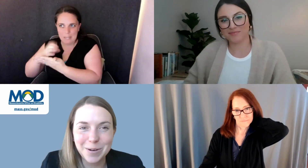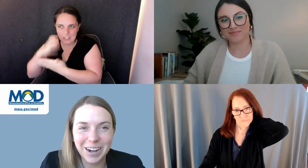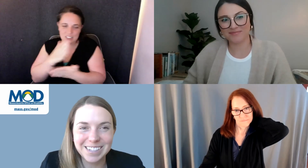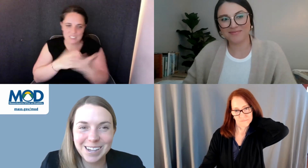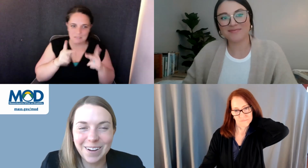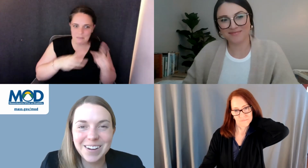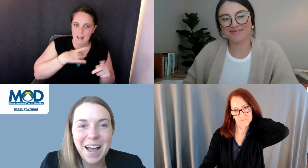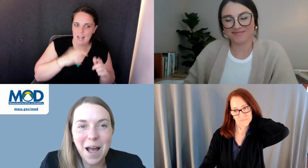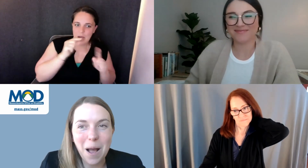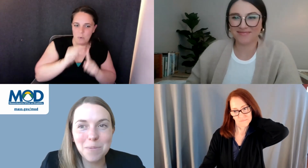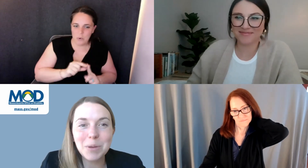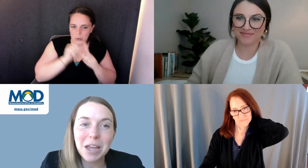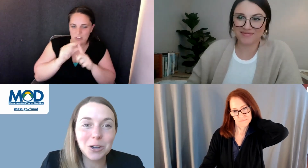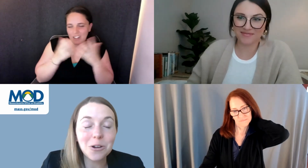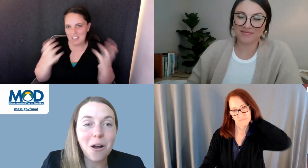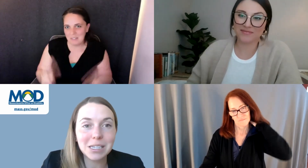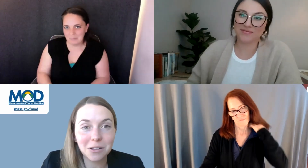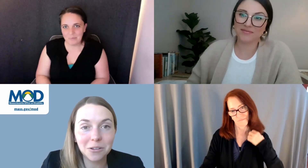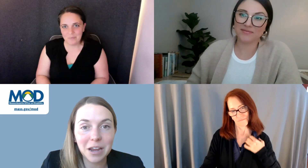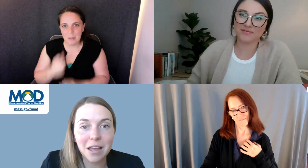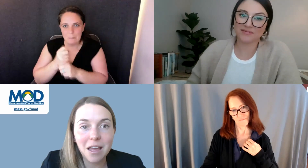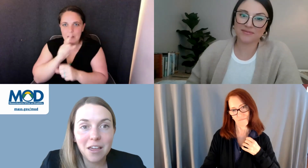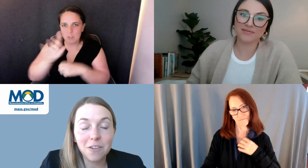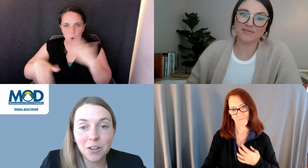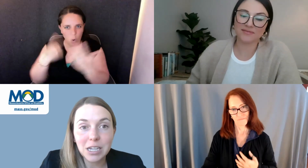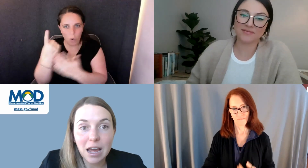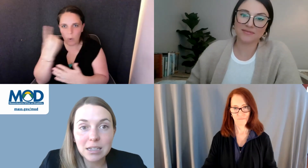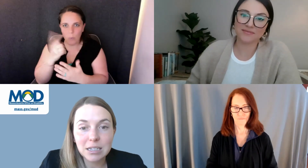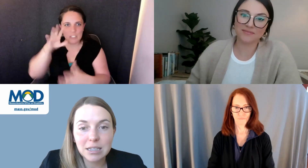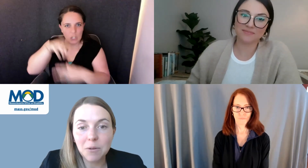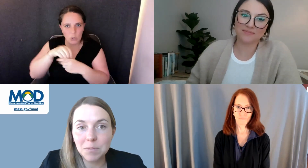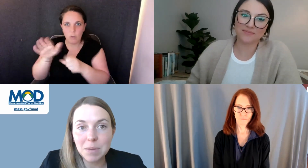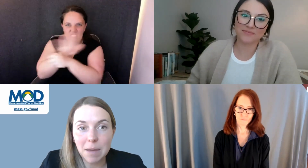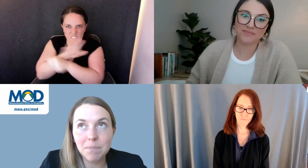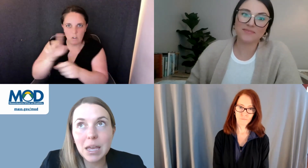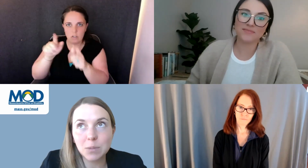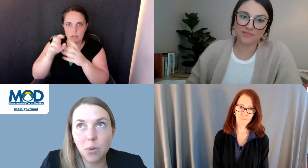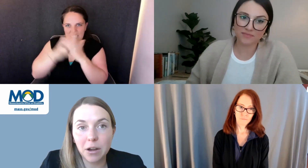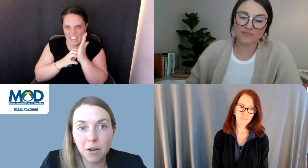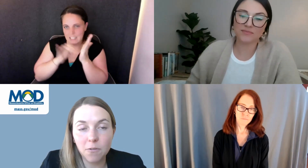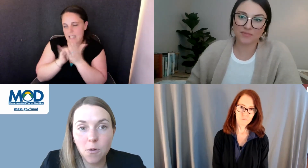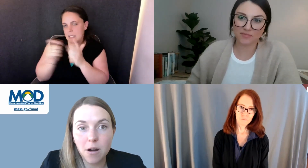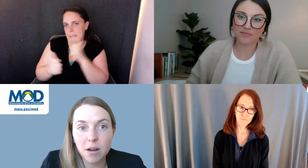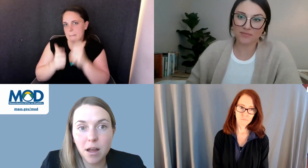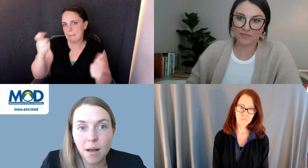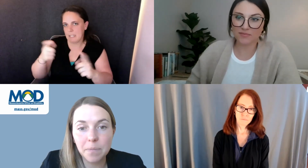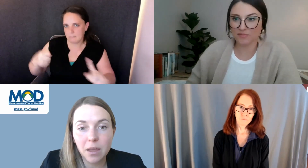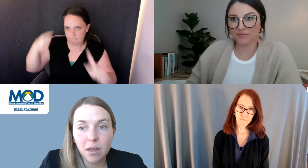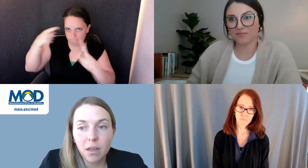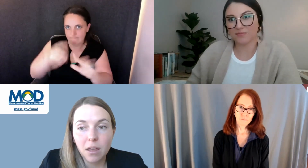like words. So, but make sure you're always including the full text. That would be my biggest pointer